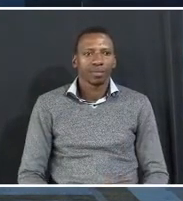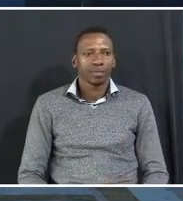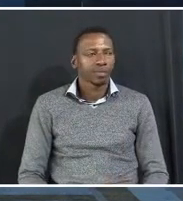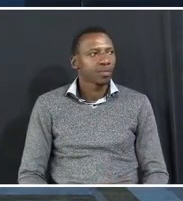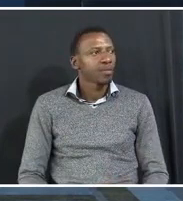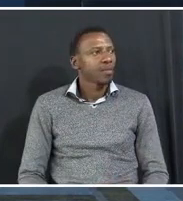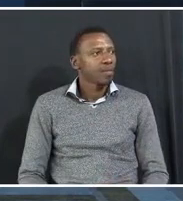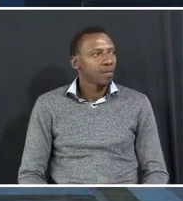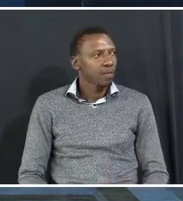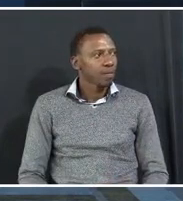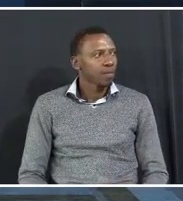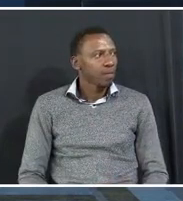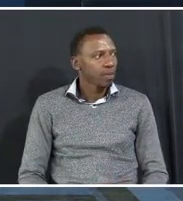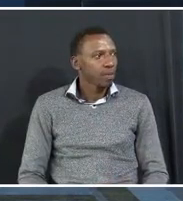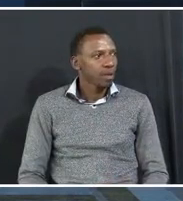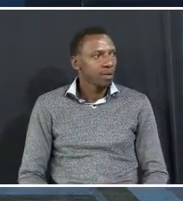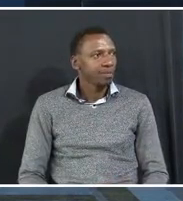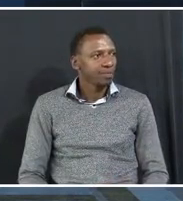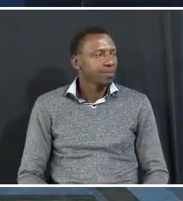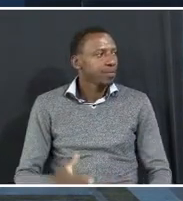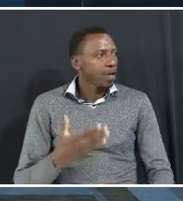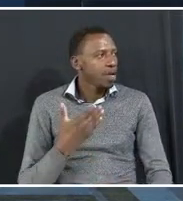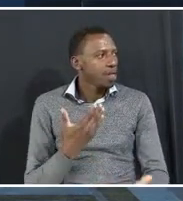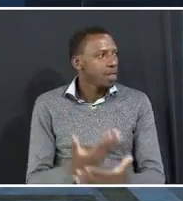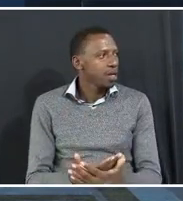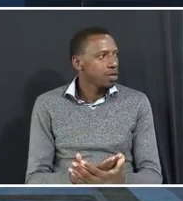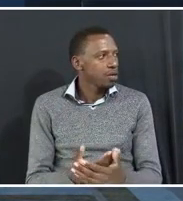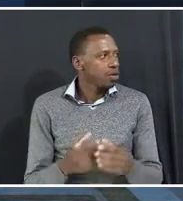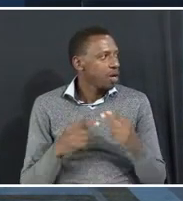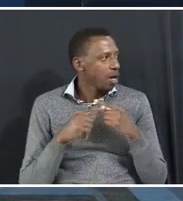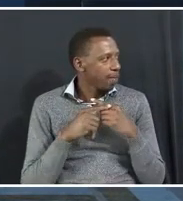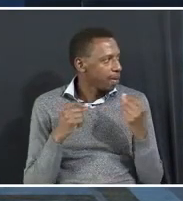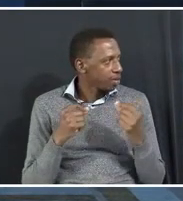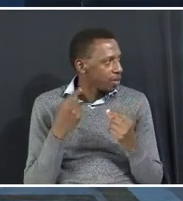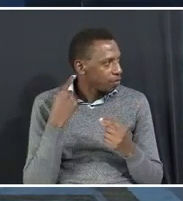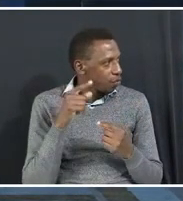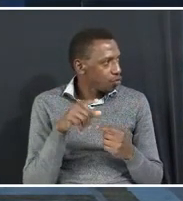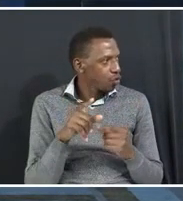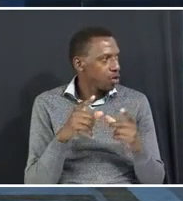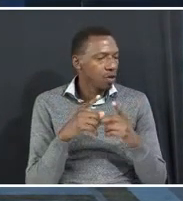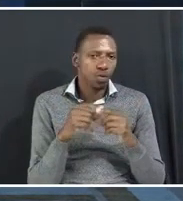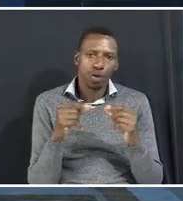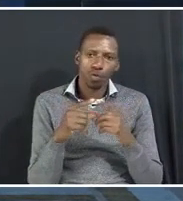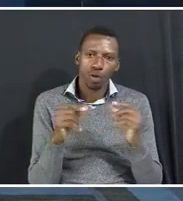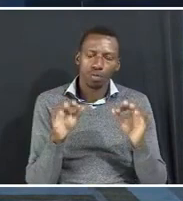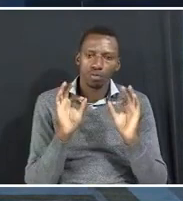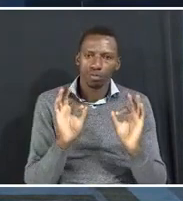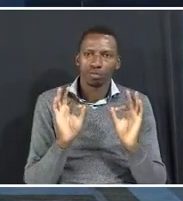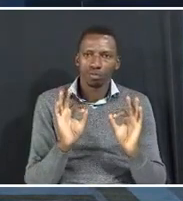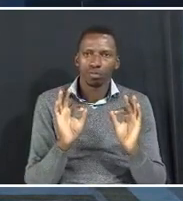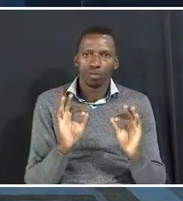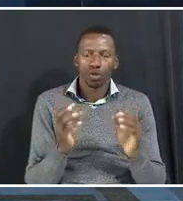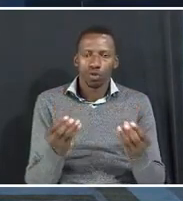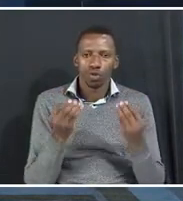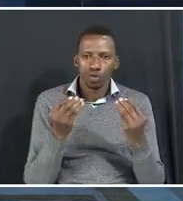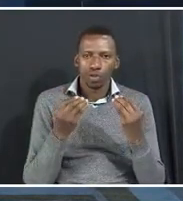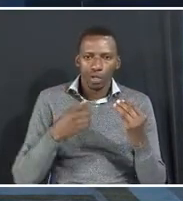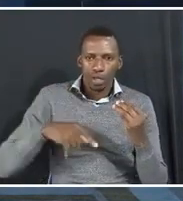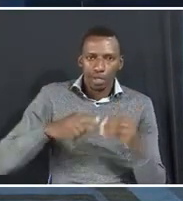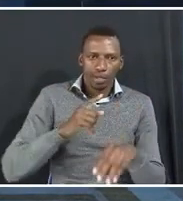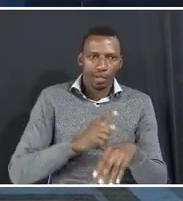Sante Pastor, kwa mambo mema tu ambayo umeweza kutuletea wakati